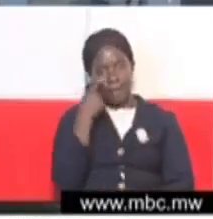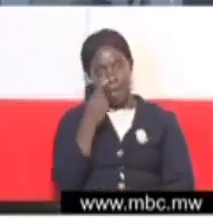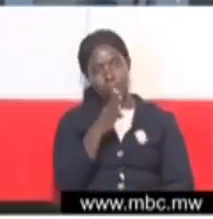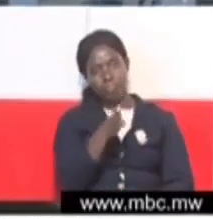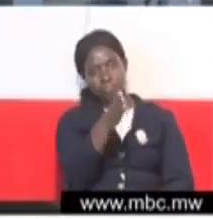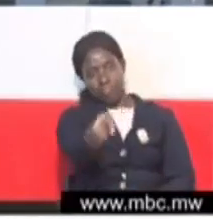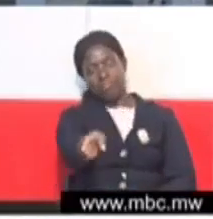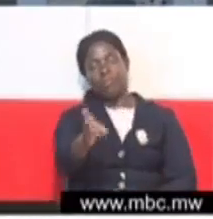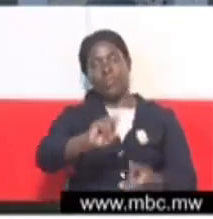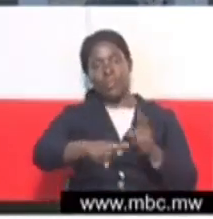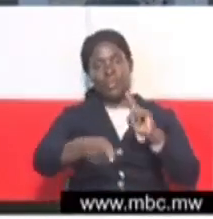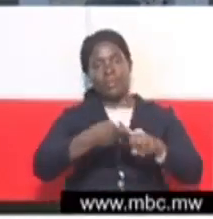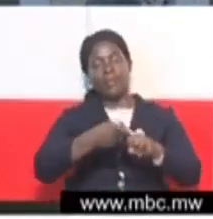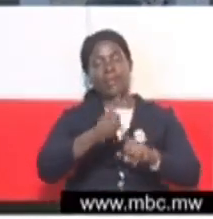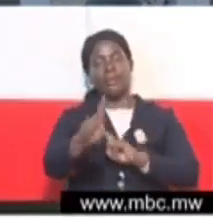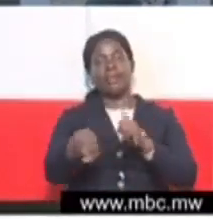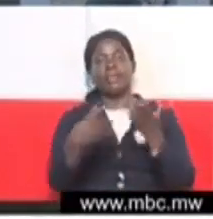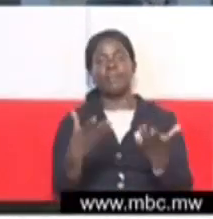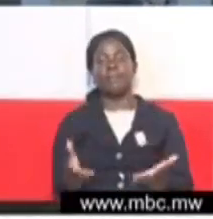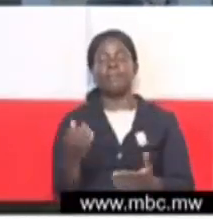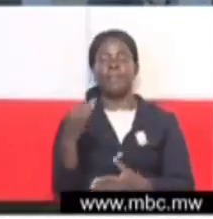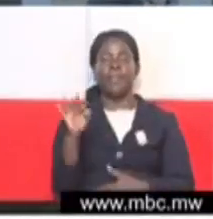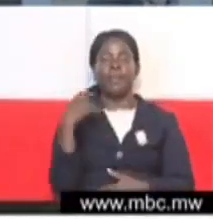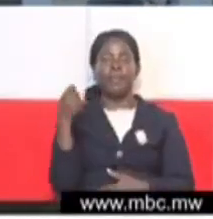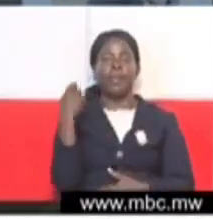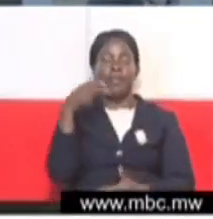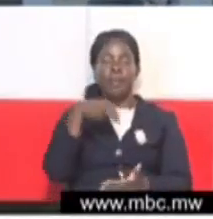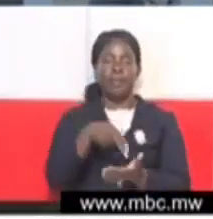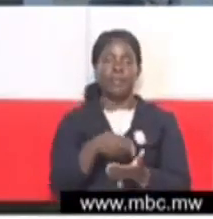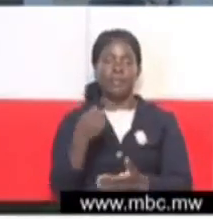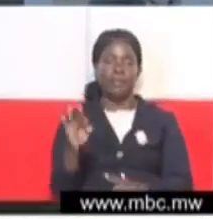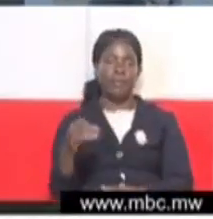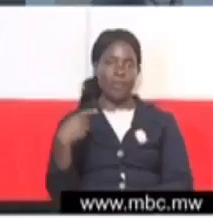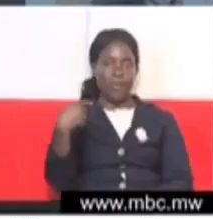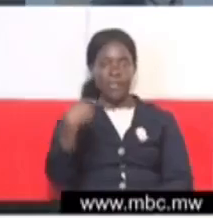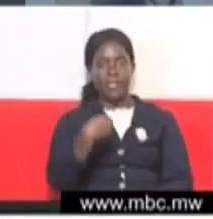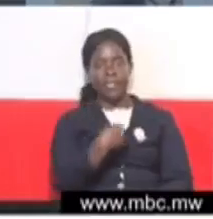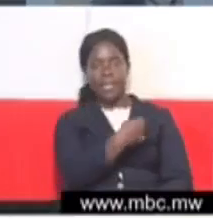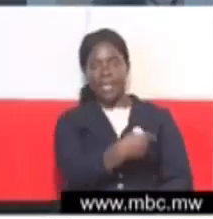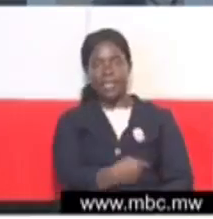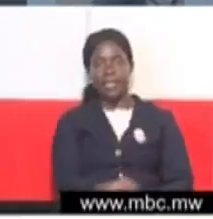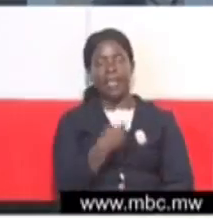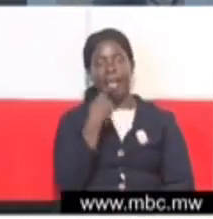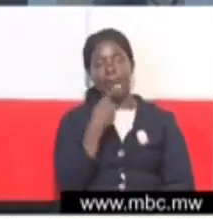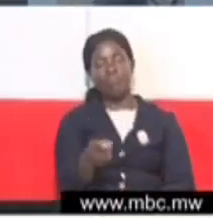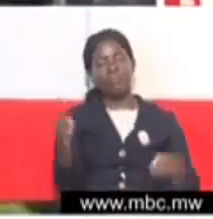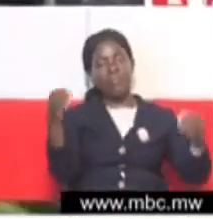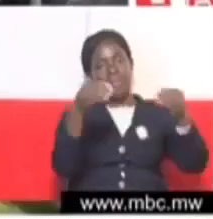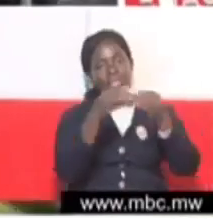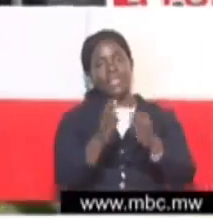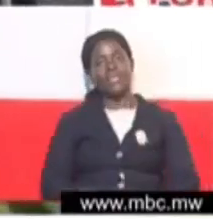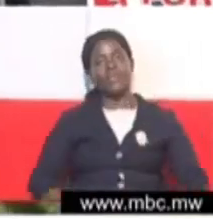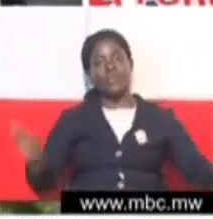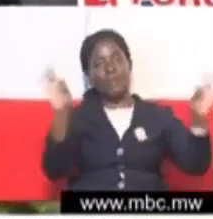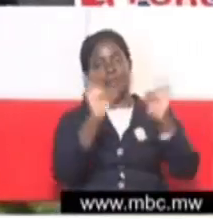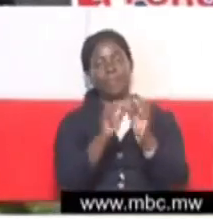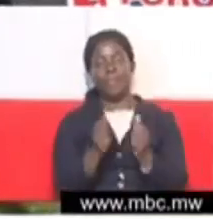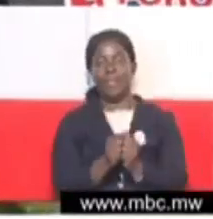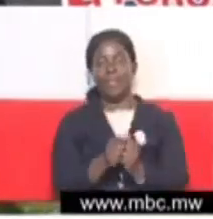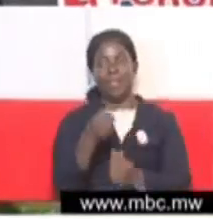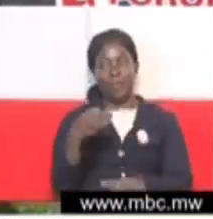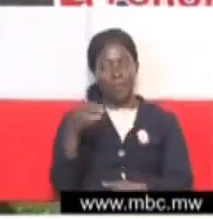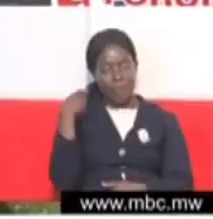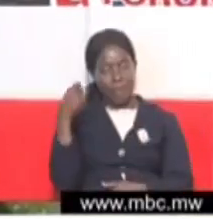relations. The Malawi ambassador to the People's Republic of China, Alan Chinteza, says the meeting is crucial for the Malawi president